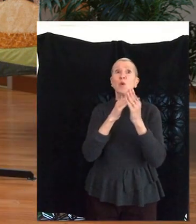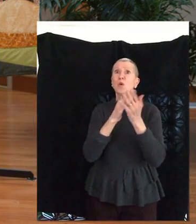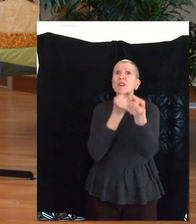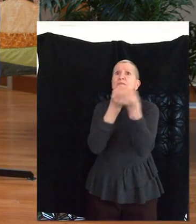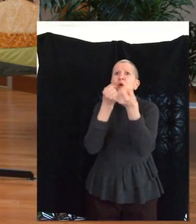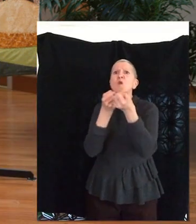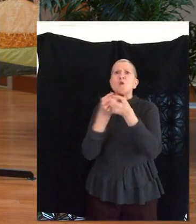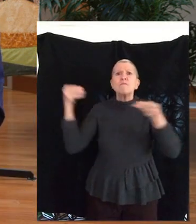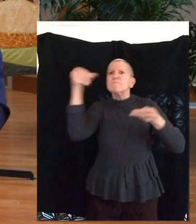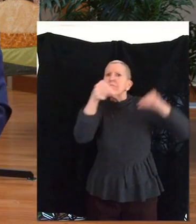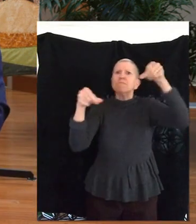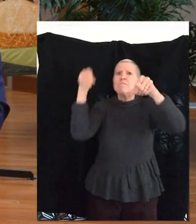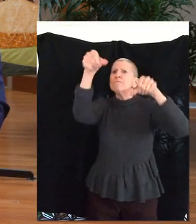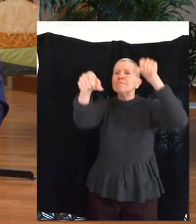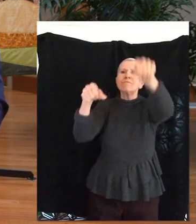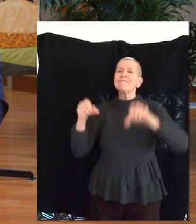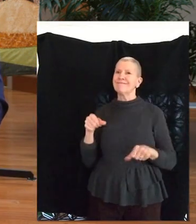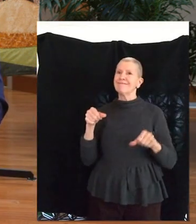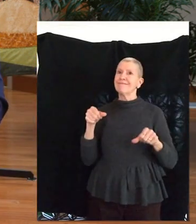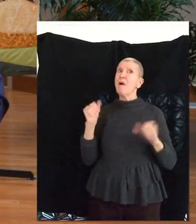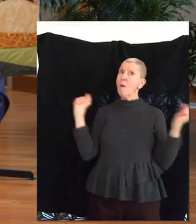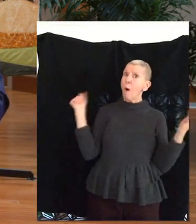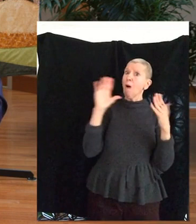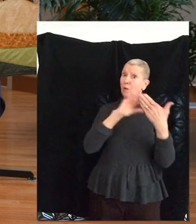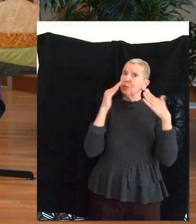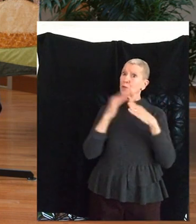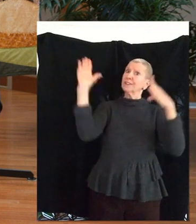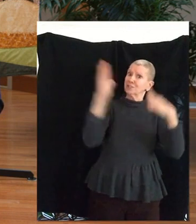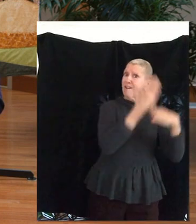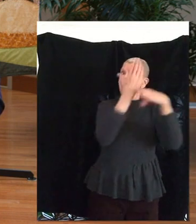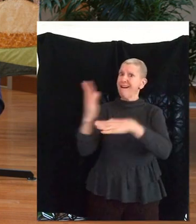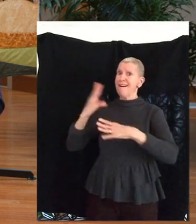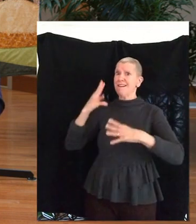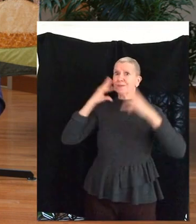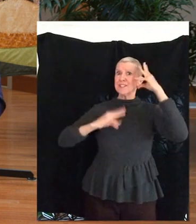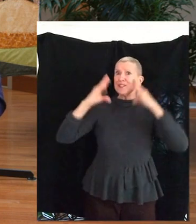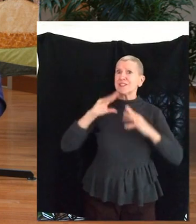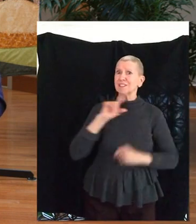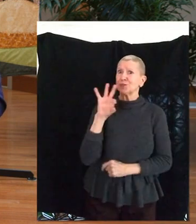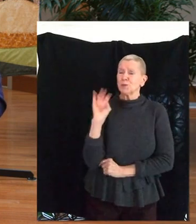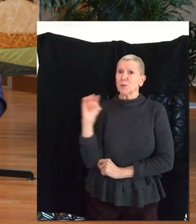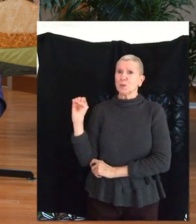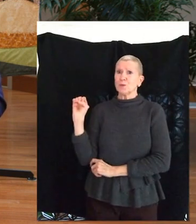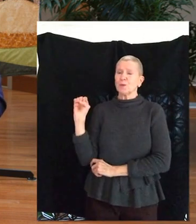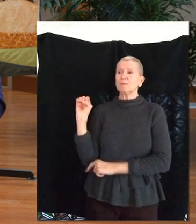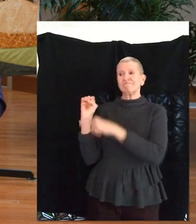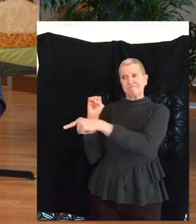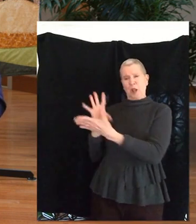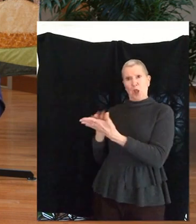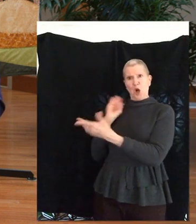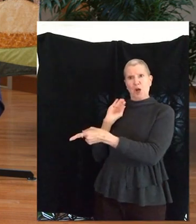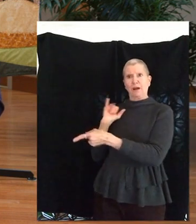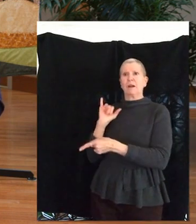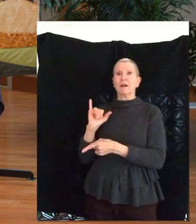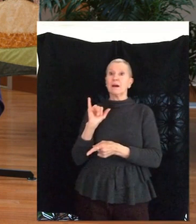a whole community can share the zoo. So that's what Aaron learned that day. And the